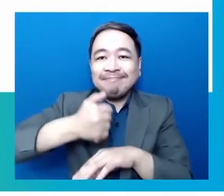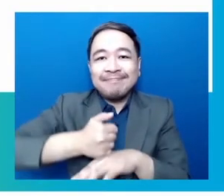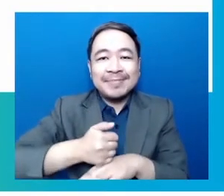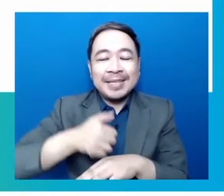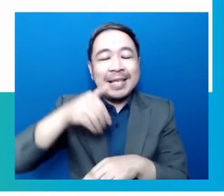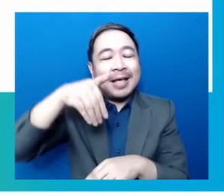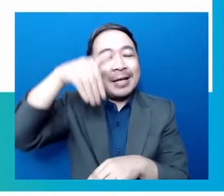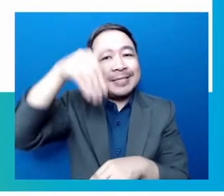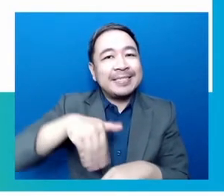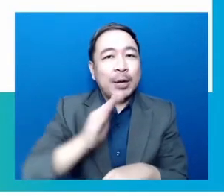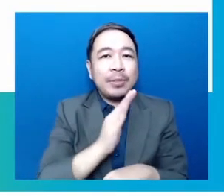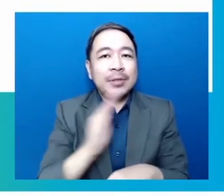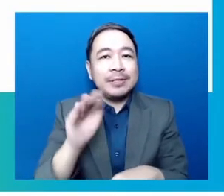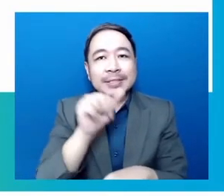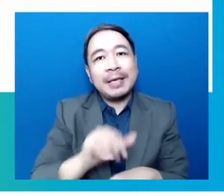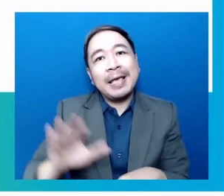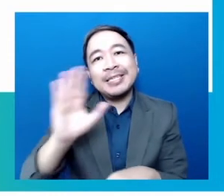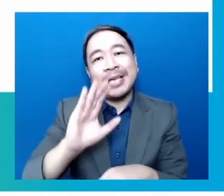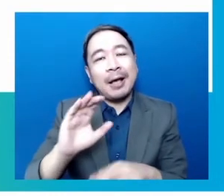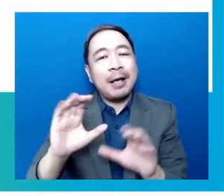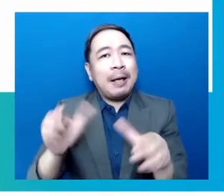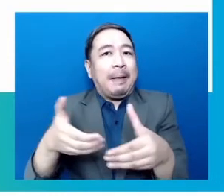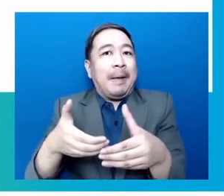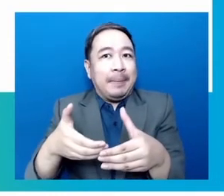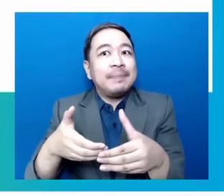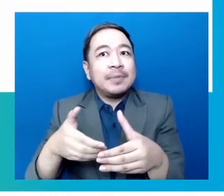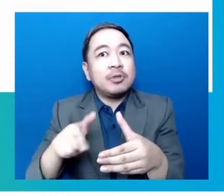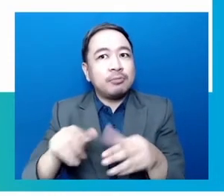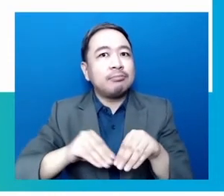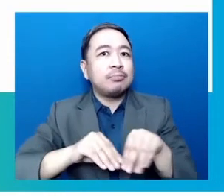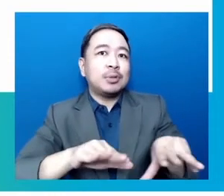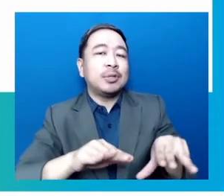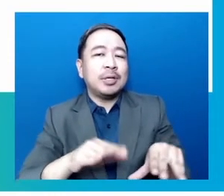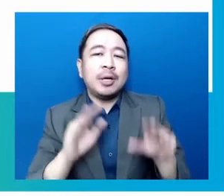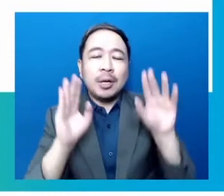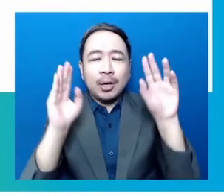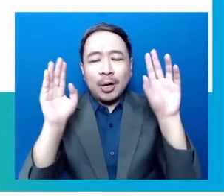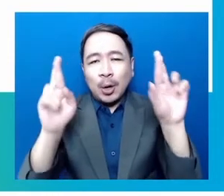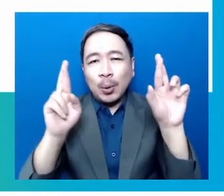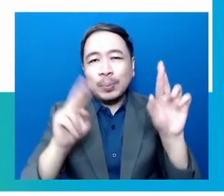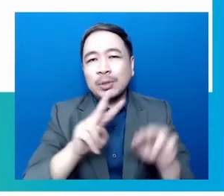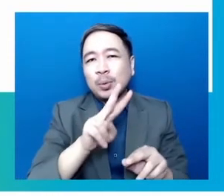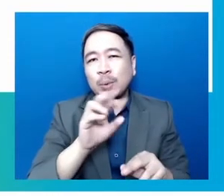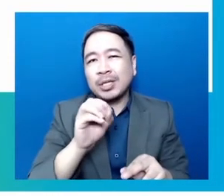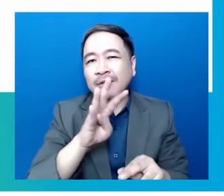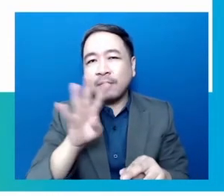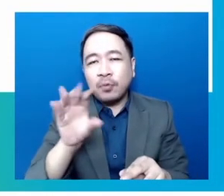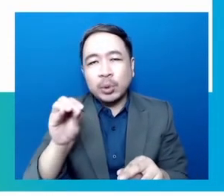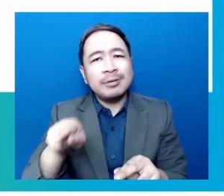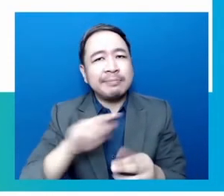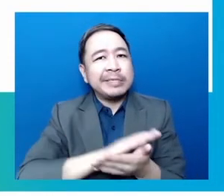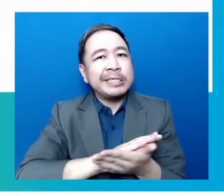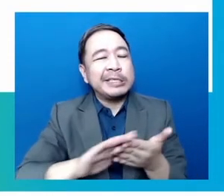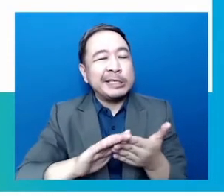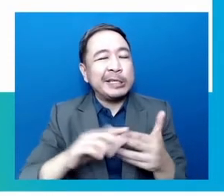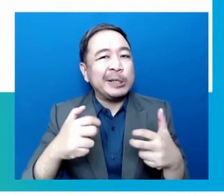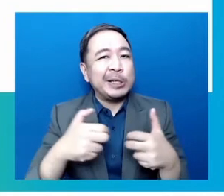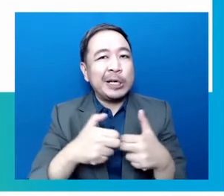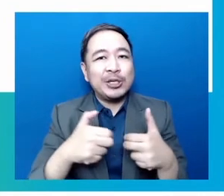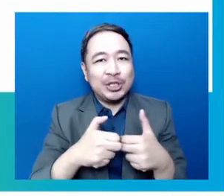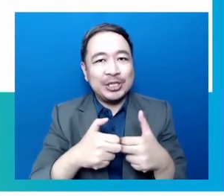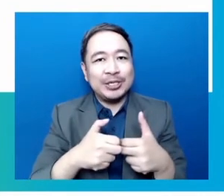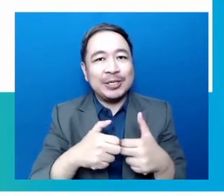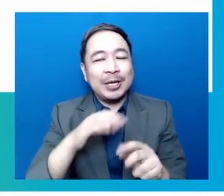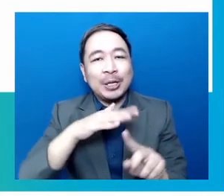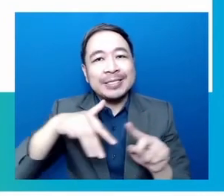of fossil gas generation projects by 2040 under a clean energy scenario. Our Congress is also deliberating bills to develop